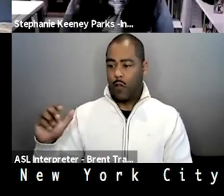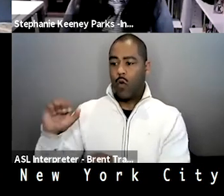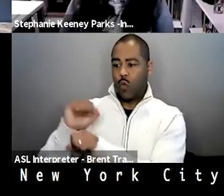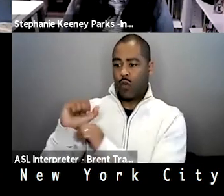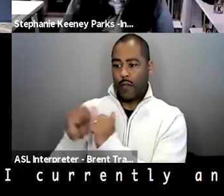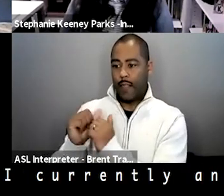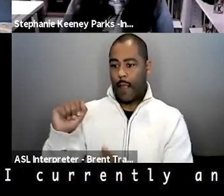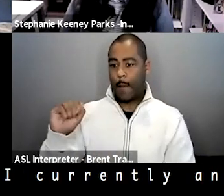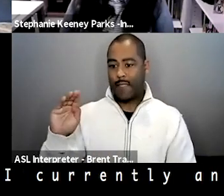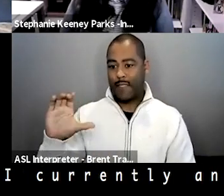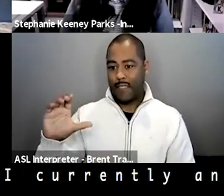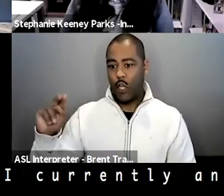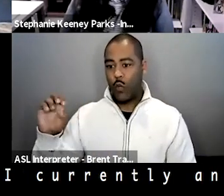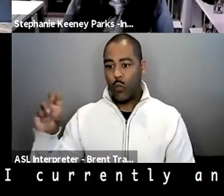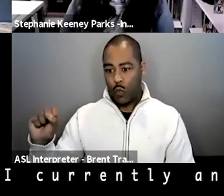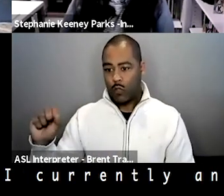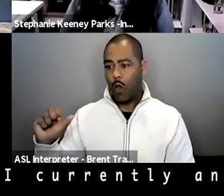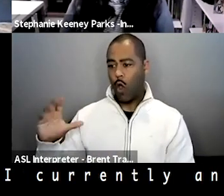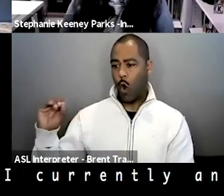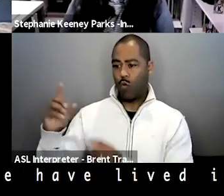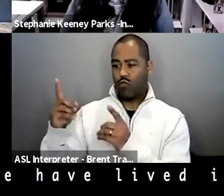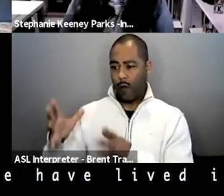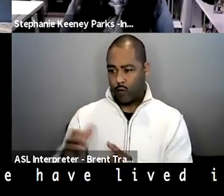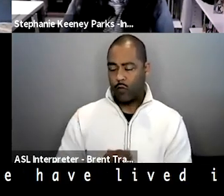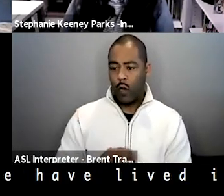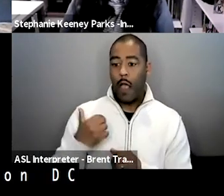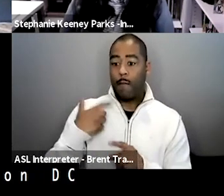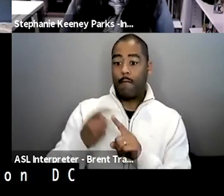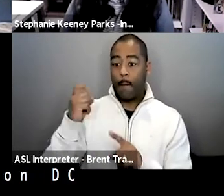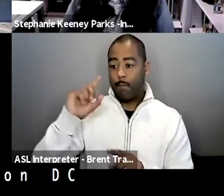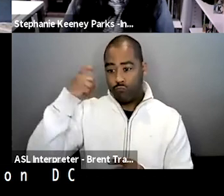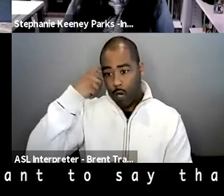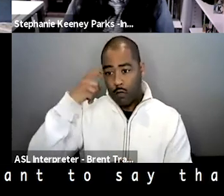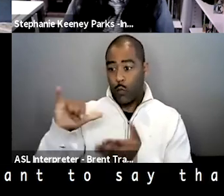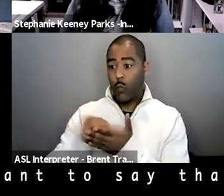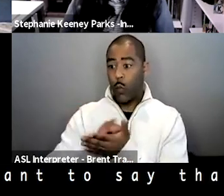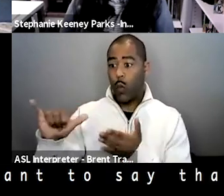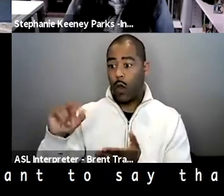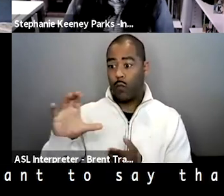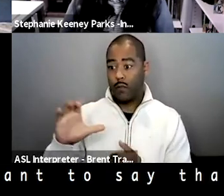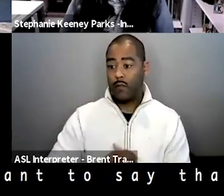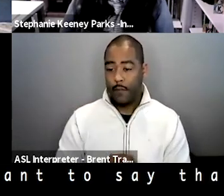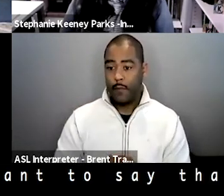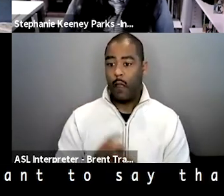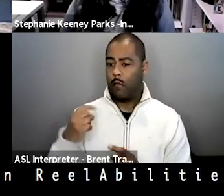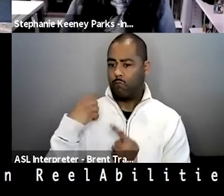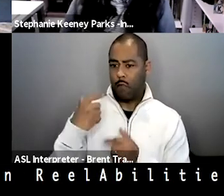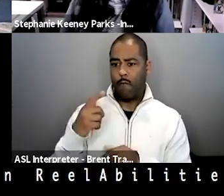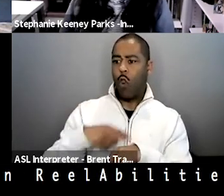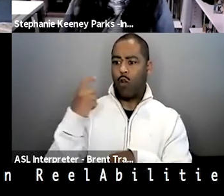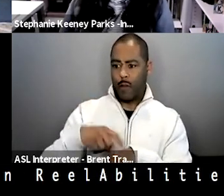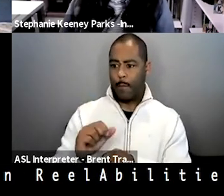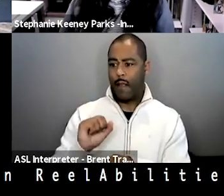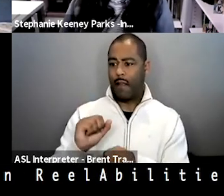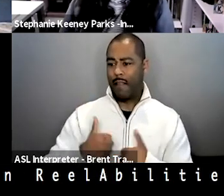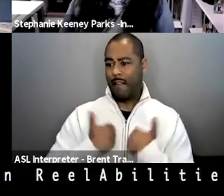I'm from New York City, from the Bronx. I currently, and for a long time, have lived in Washington, D.C. I also